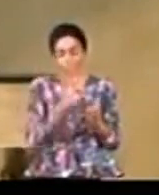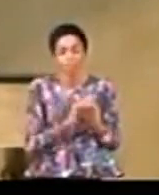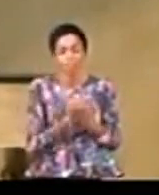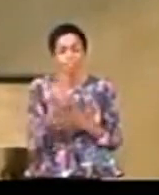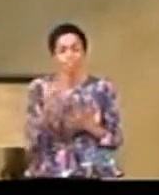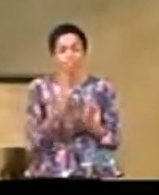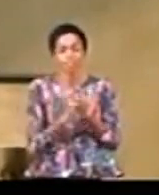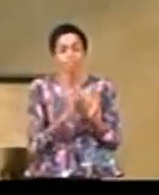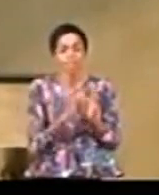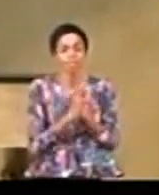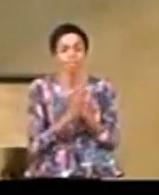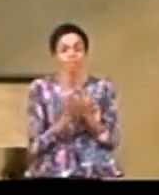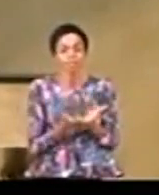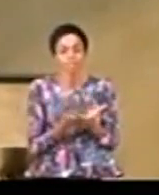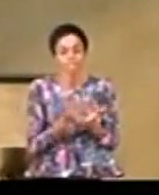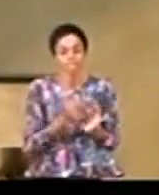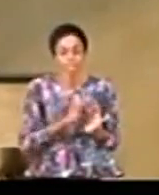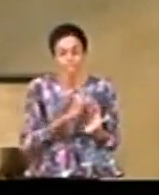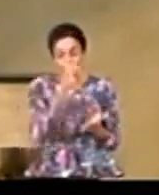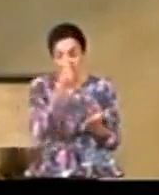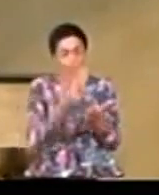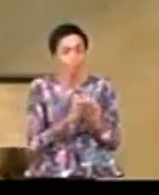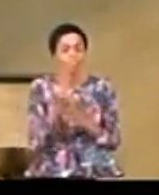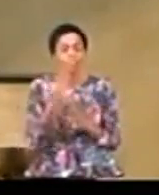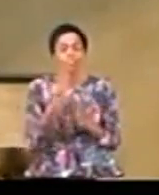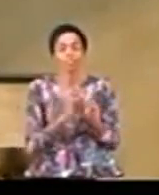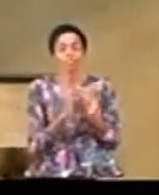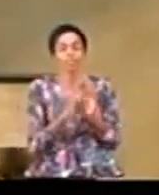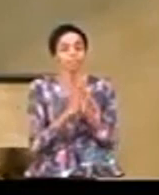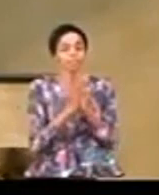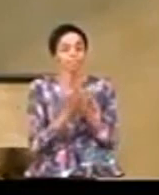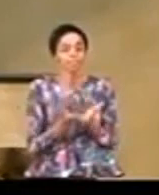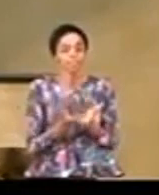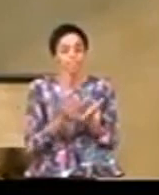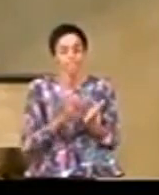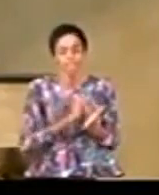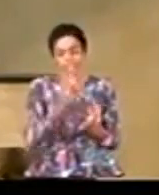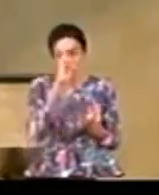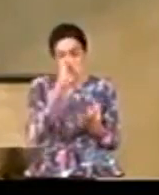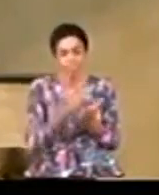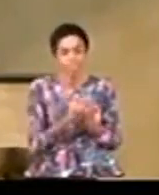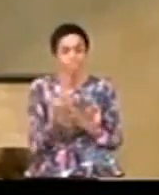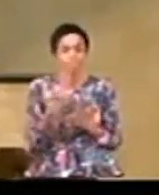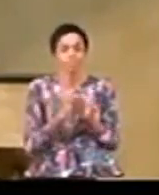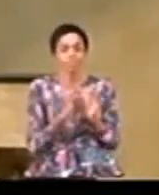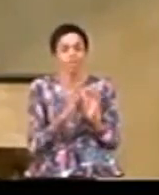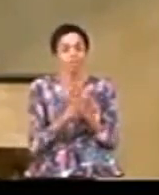God. I believe the Bible